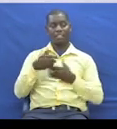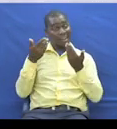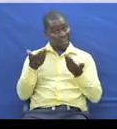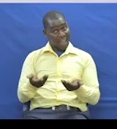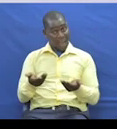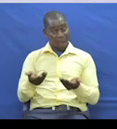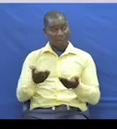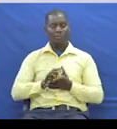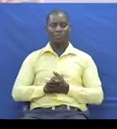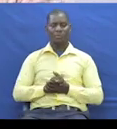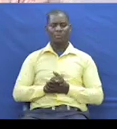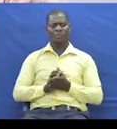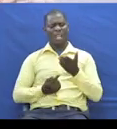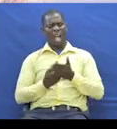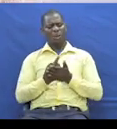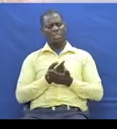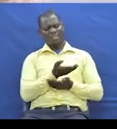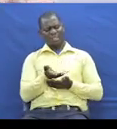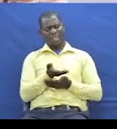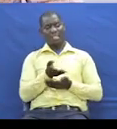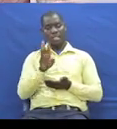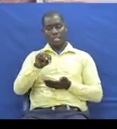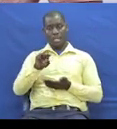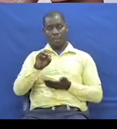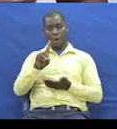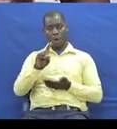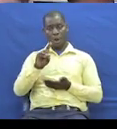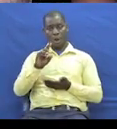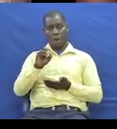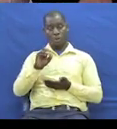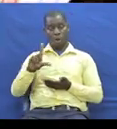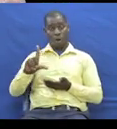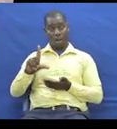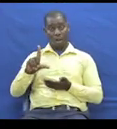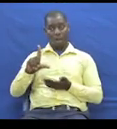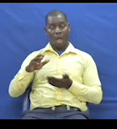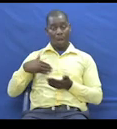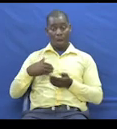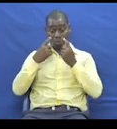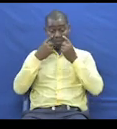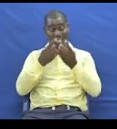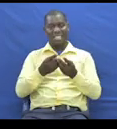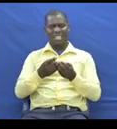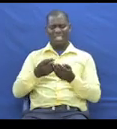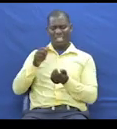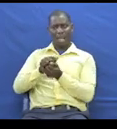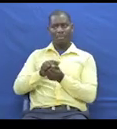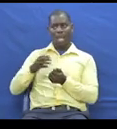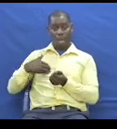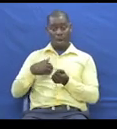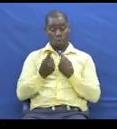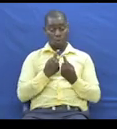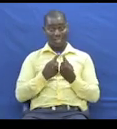Now, according to that model, I can also show what we are saying. Look